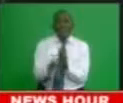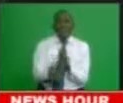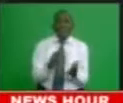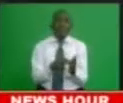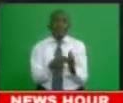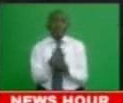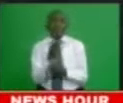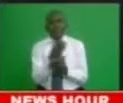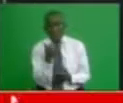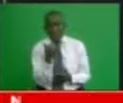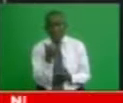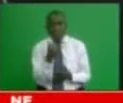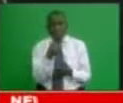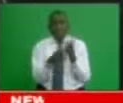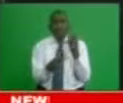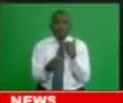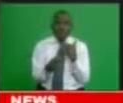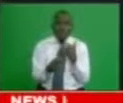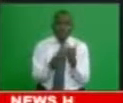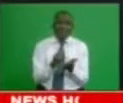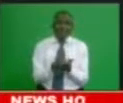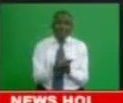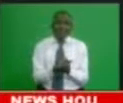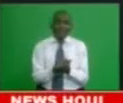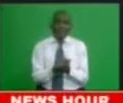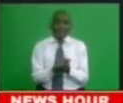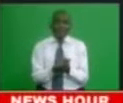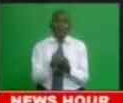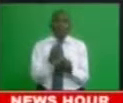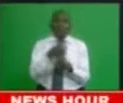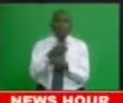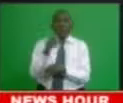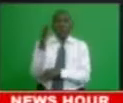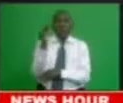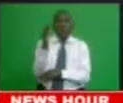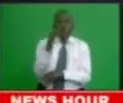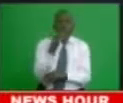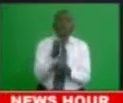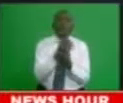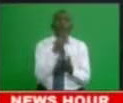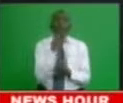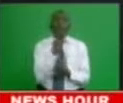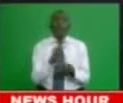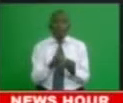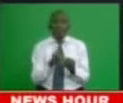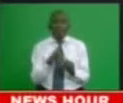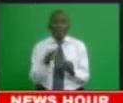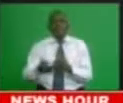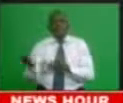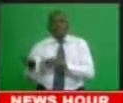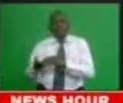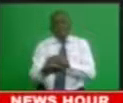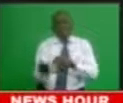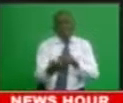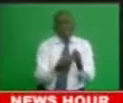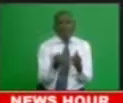there's something wrong. Wrong is that the cocoa trees are overaged, and therefore we have to take them out